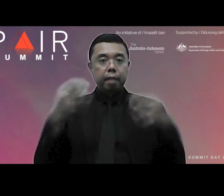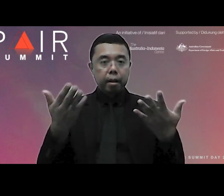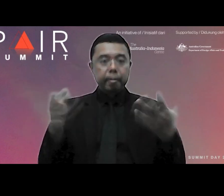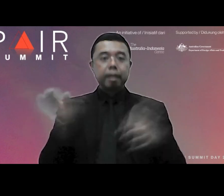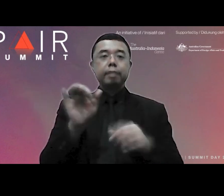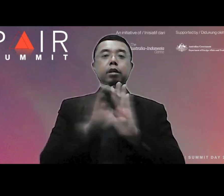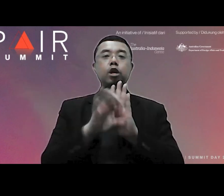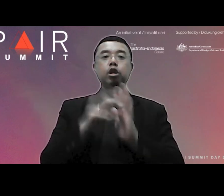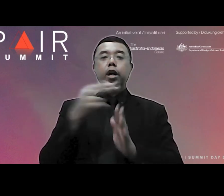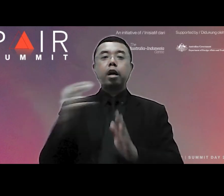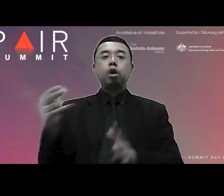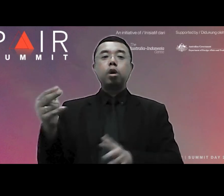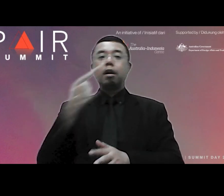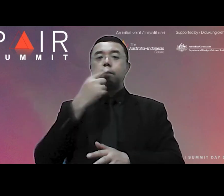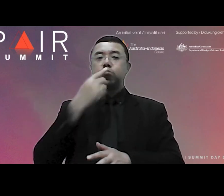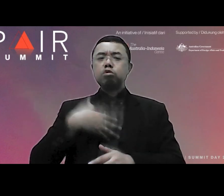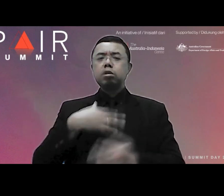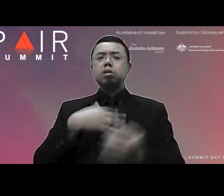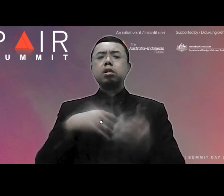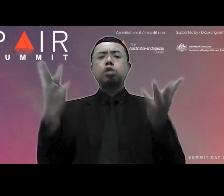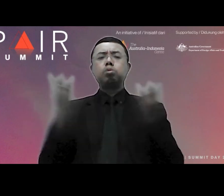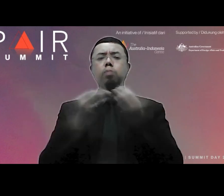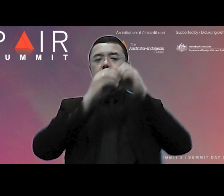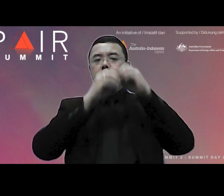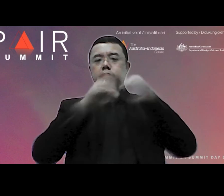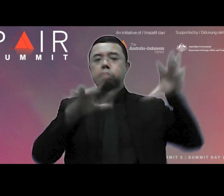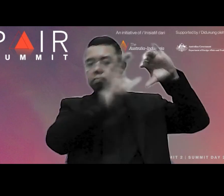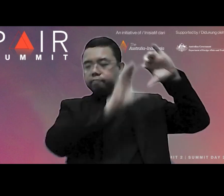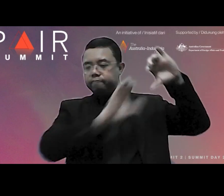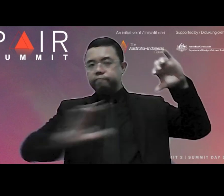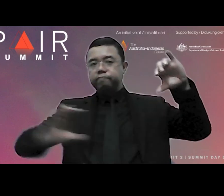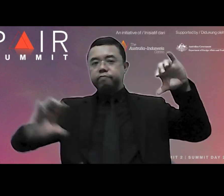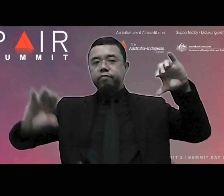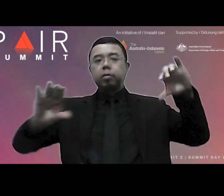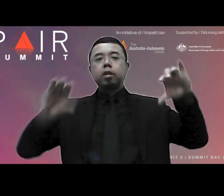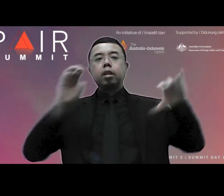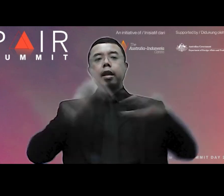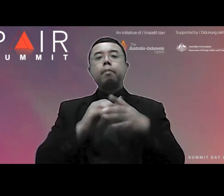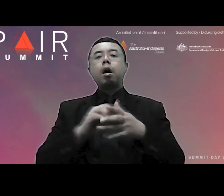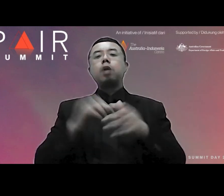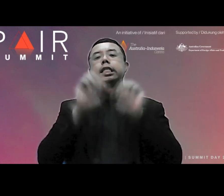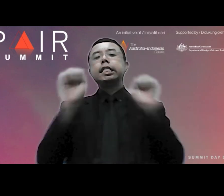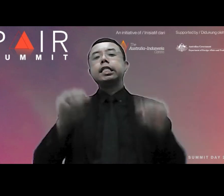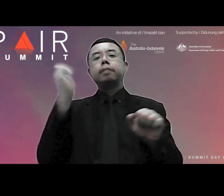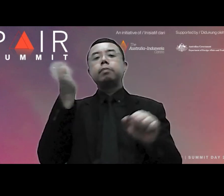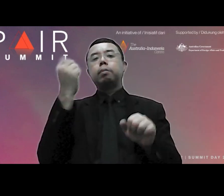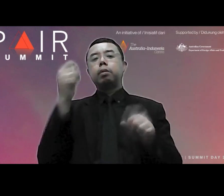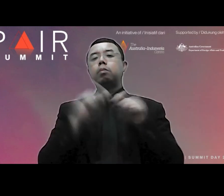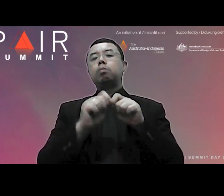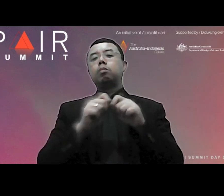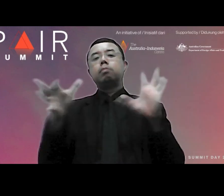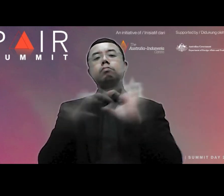population, and a decentralized system of government makes data integration and connectivity a particular challenge at the best of times,